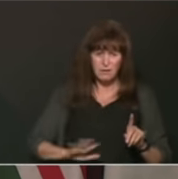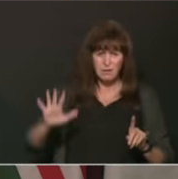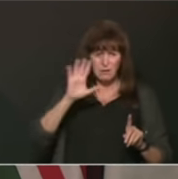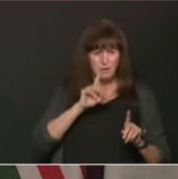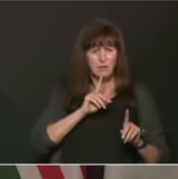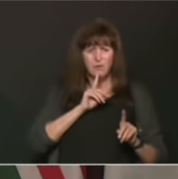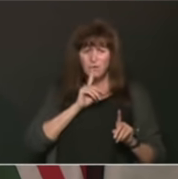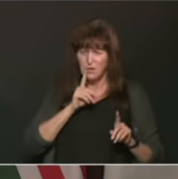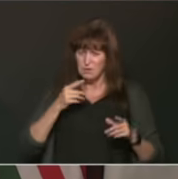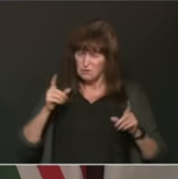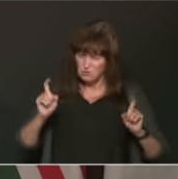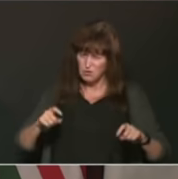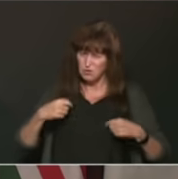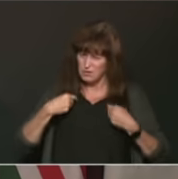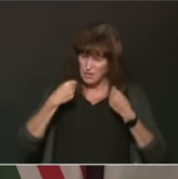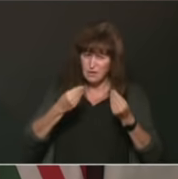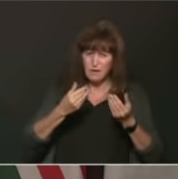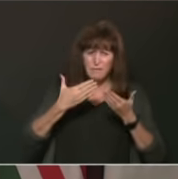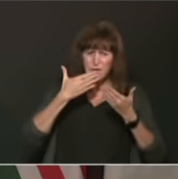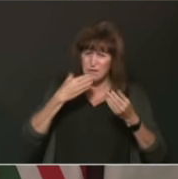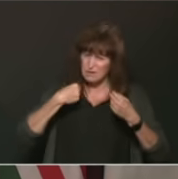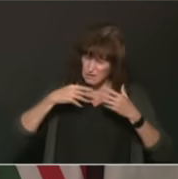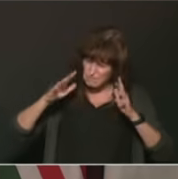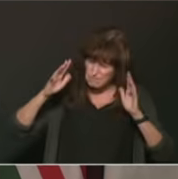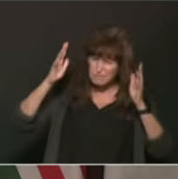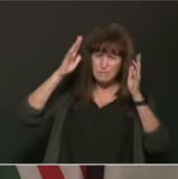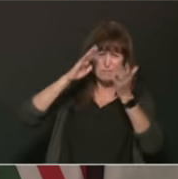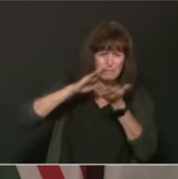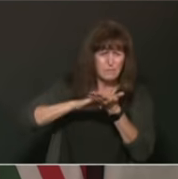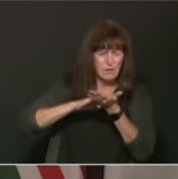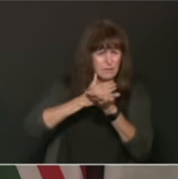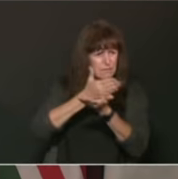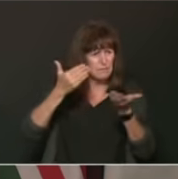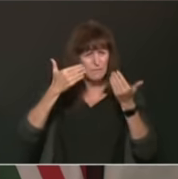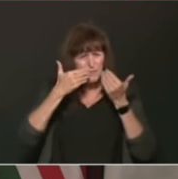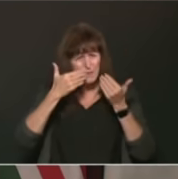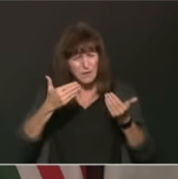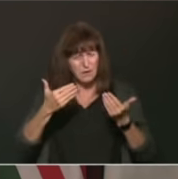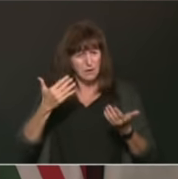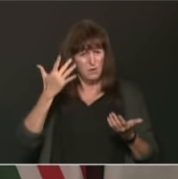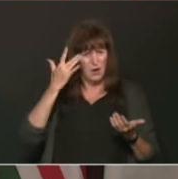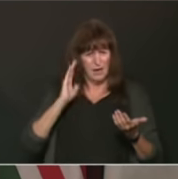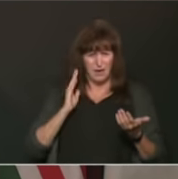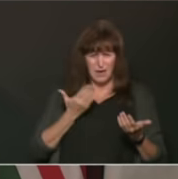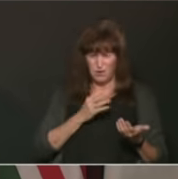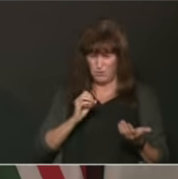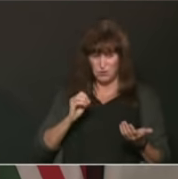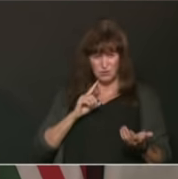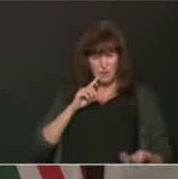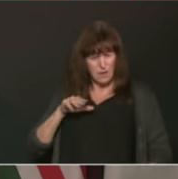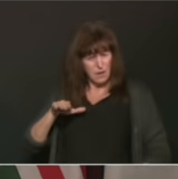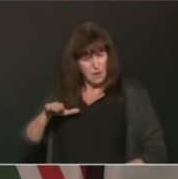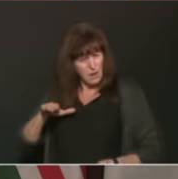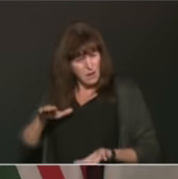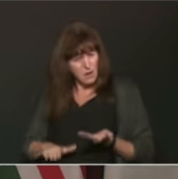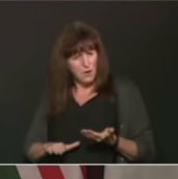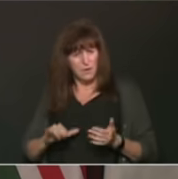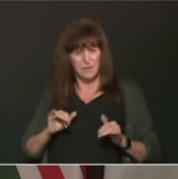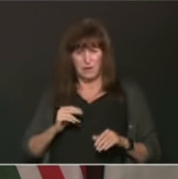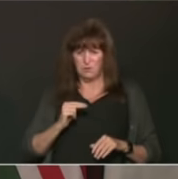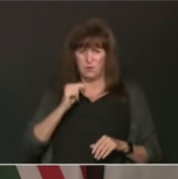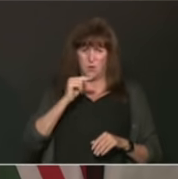me, because we're able to keep our rates of illness low, some of the lowest in North America as